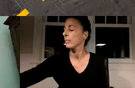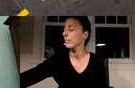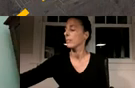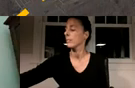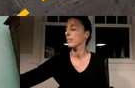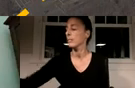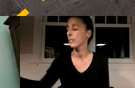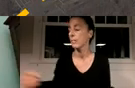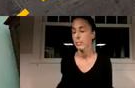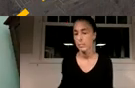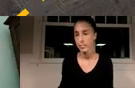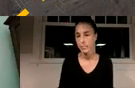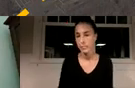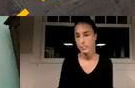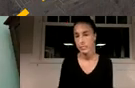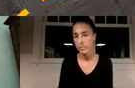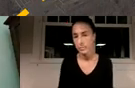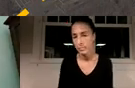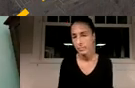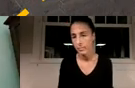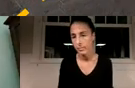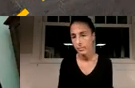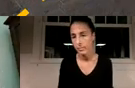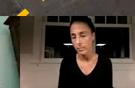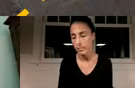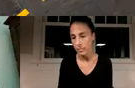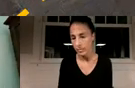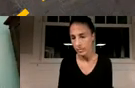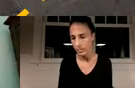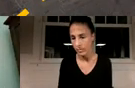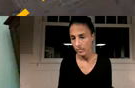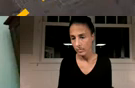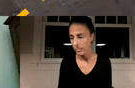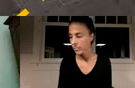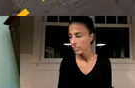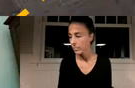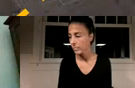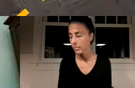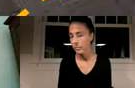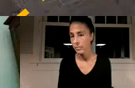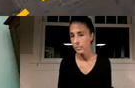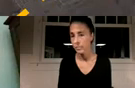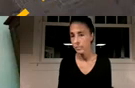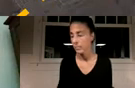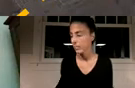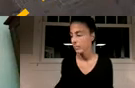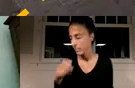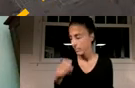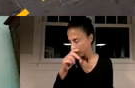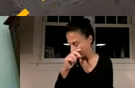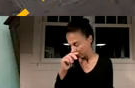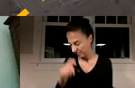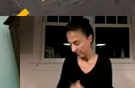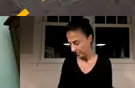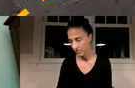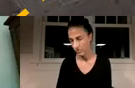take the county's plans and the county's ideas for how much for the capacity of that growth to a level